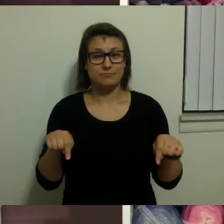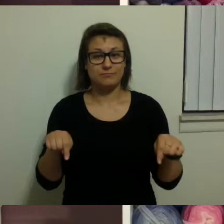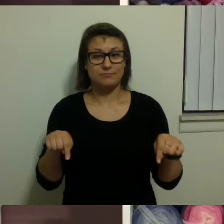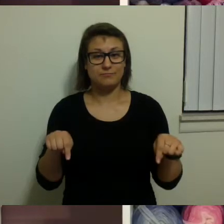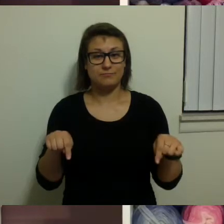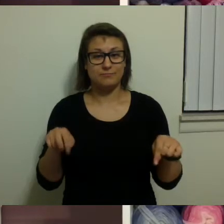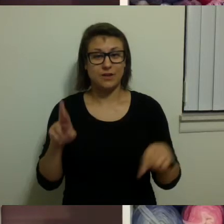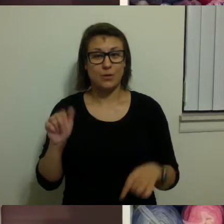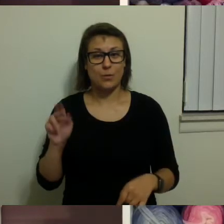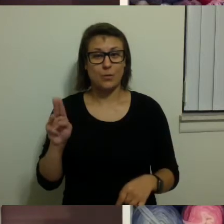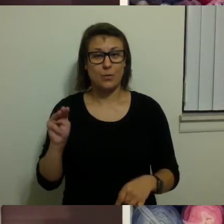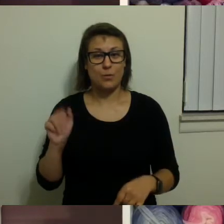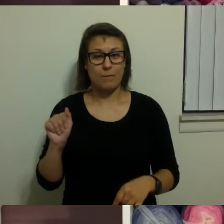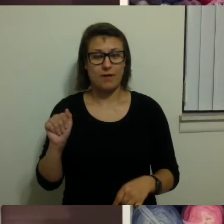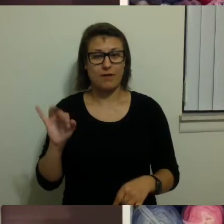of Rauma Phenol Garn.